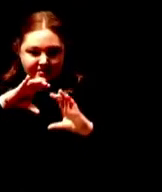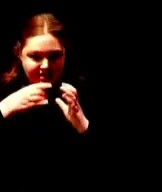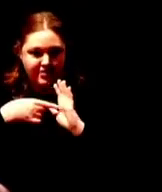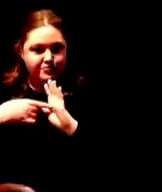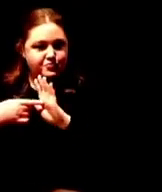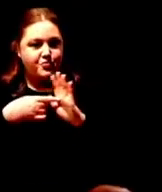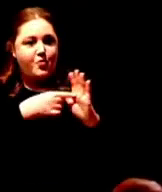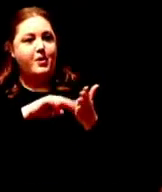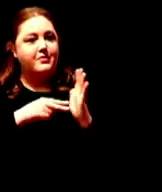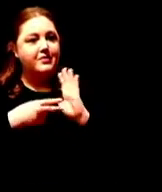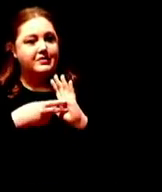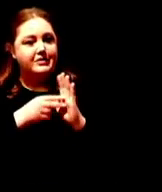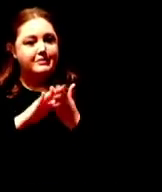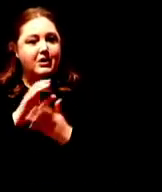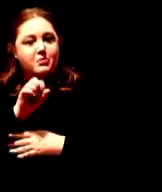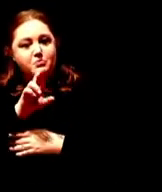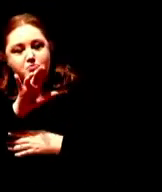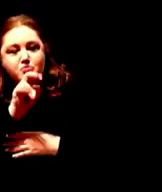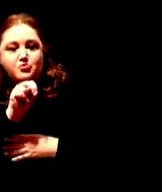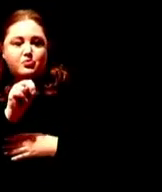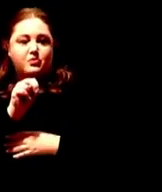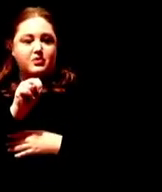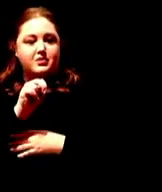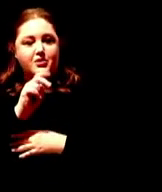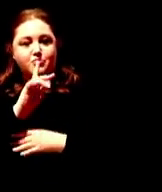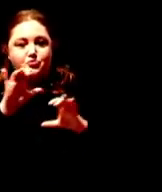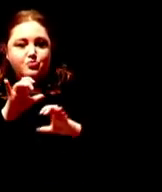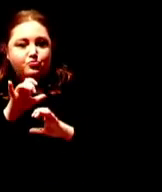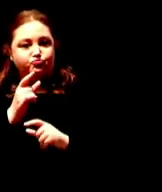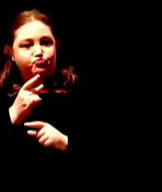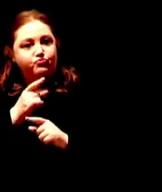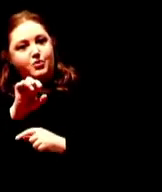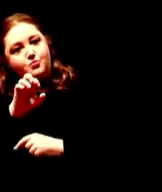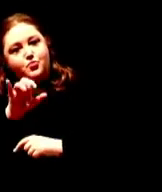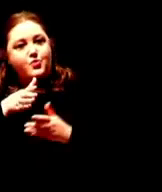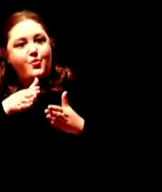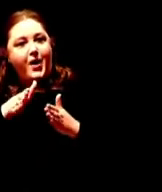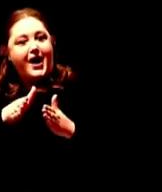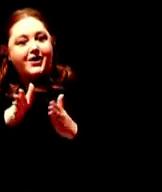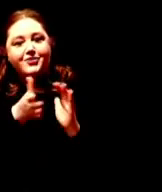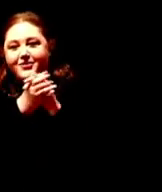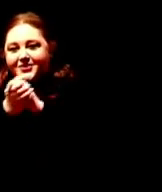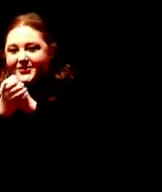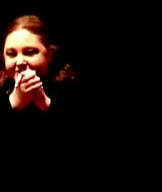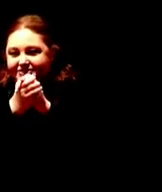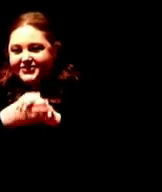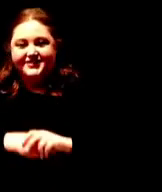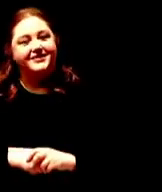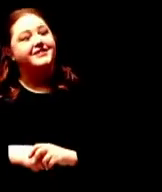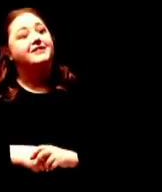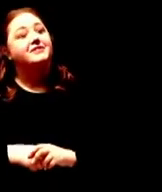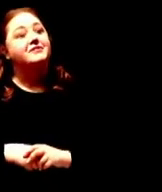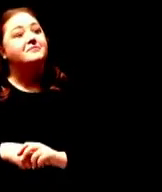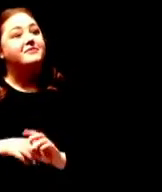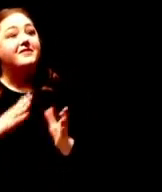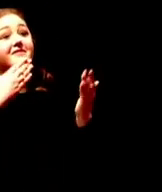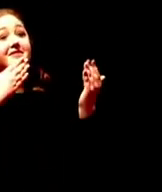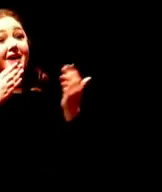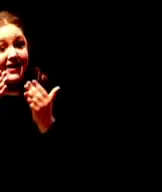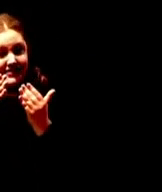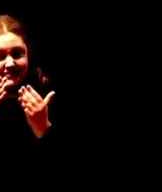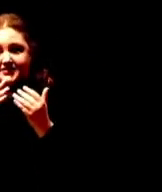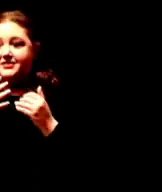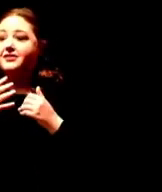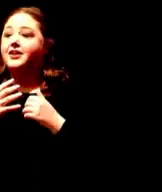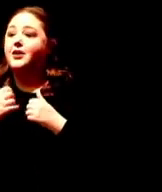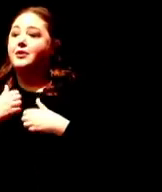it means to be a Bruin and to do things the Bruin way. Congratulations, guys, and well done. Speaking of thanks, I express my